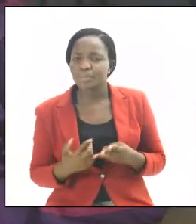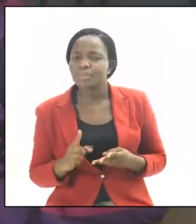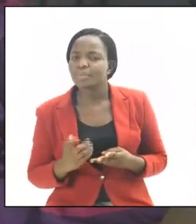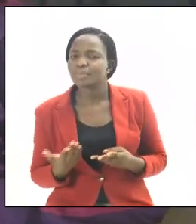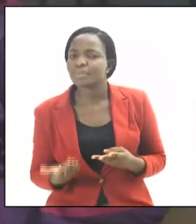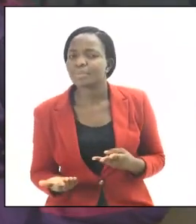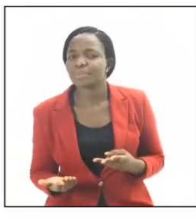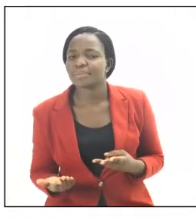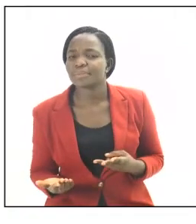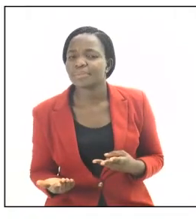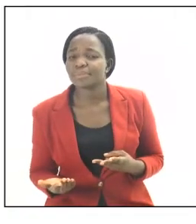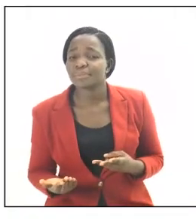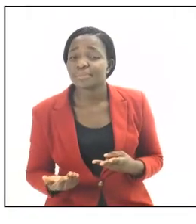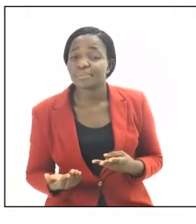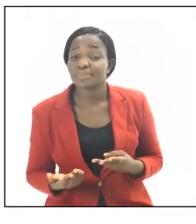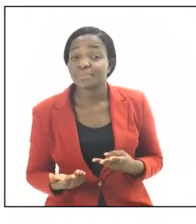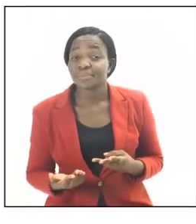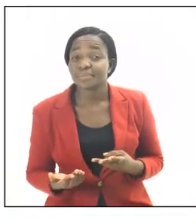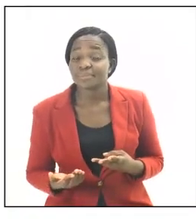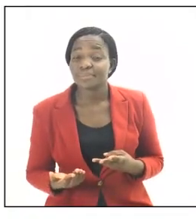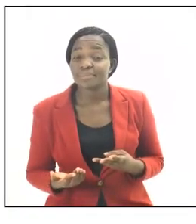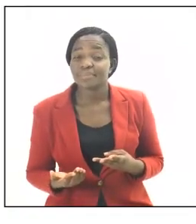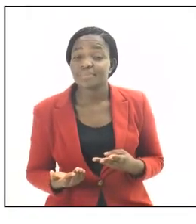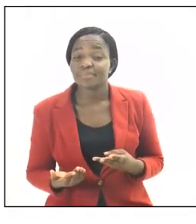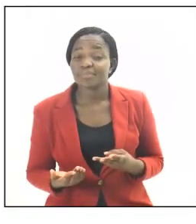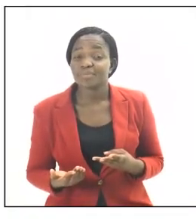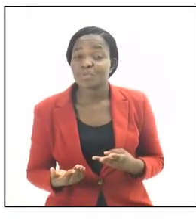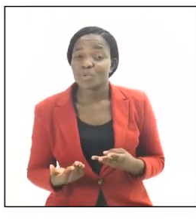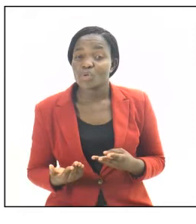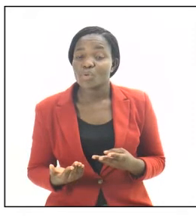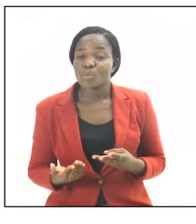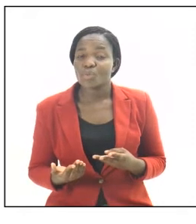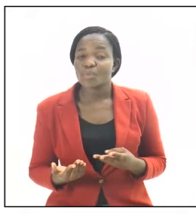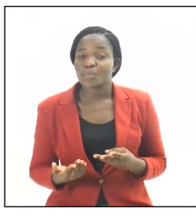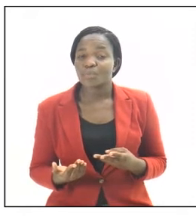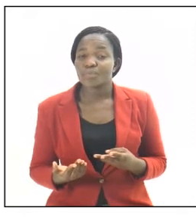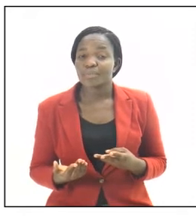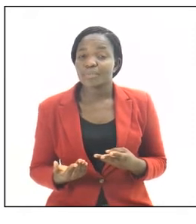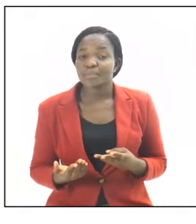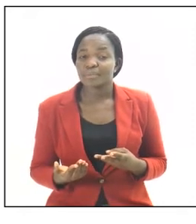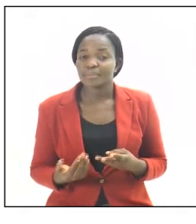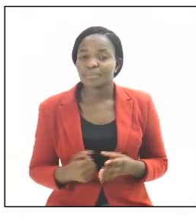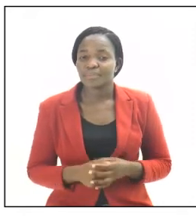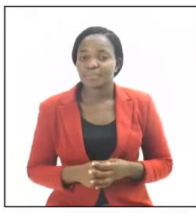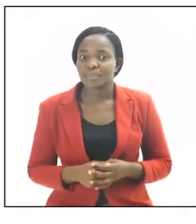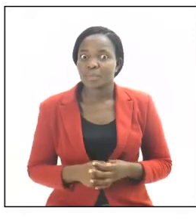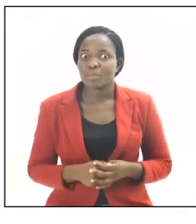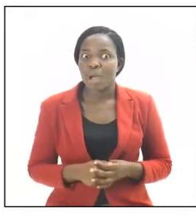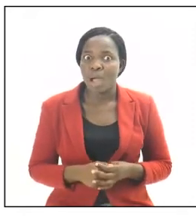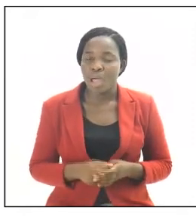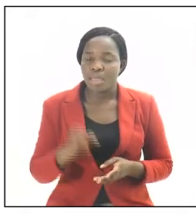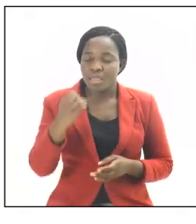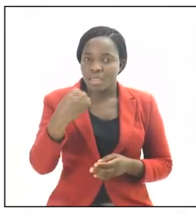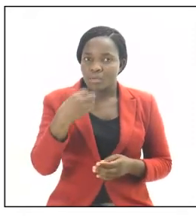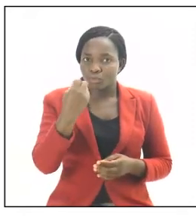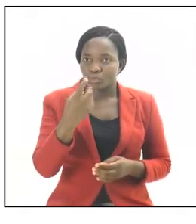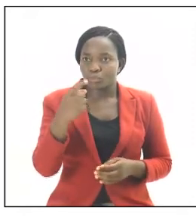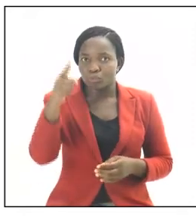is. Calculate the shaded area of the figure. Goodness, there are 2